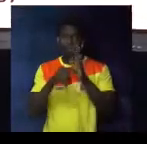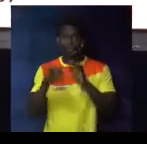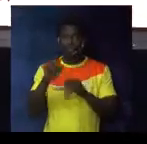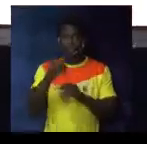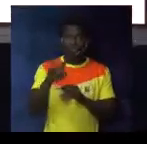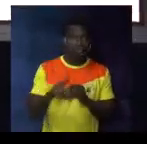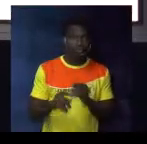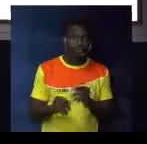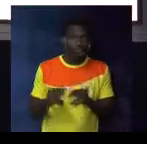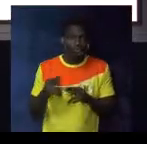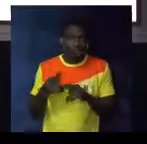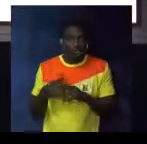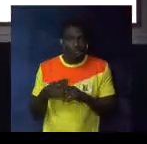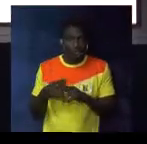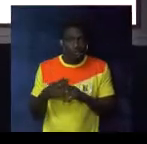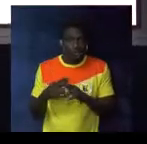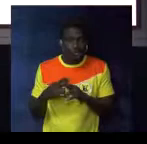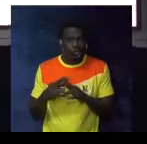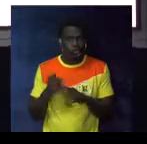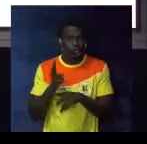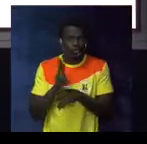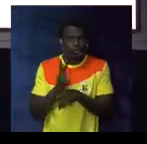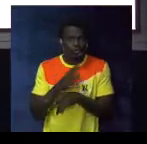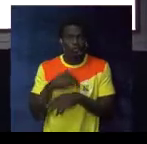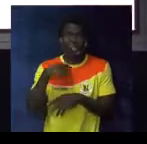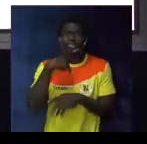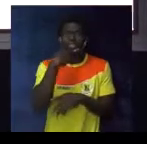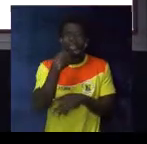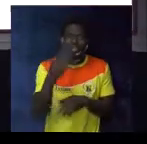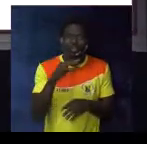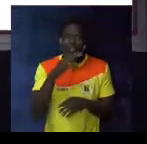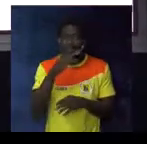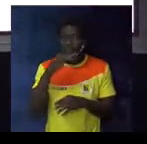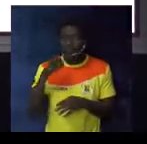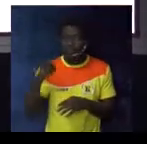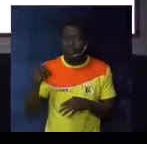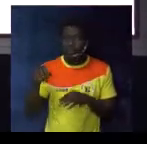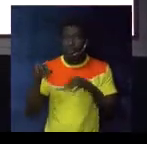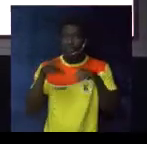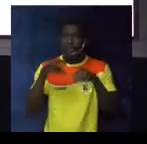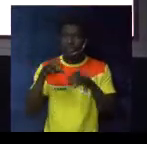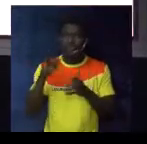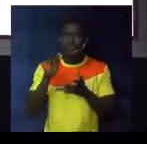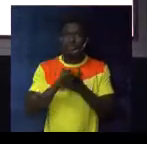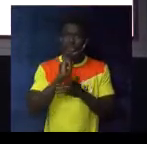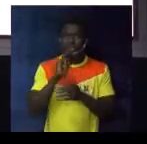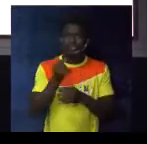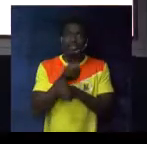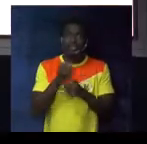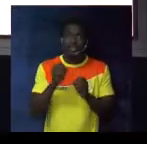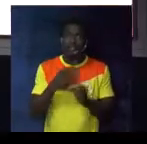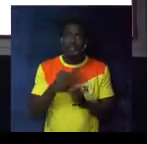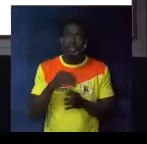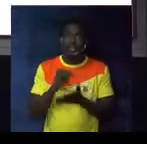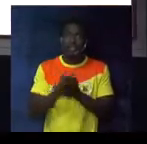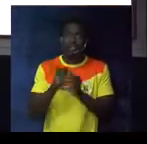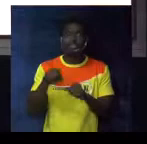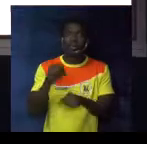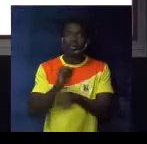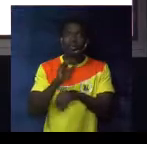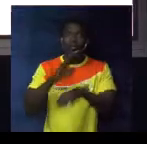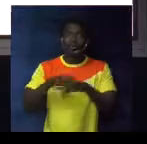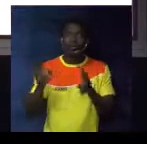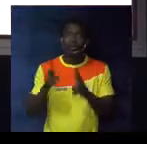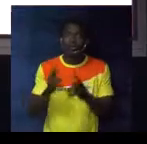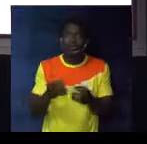be showing you short videos. Then you tell me the farming activities that is safer, that can